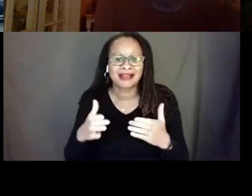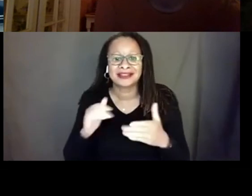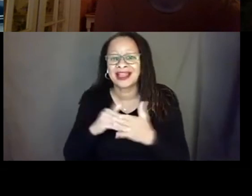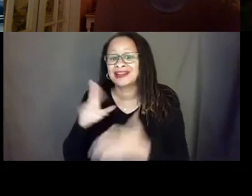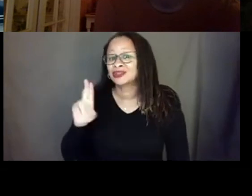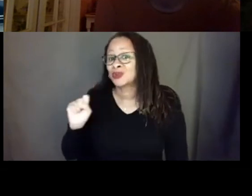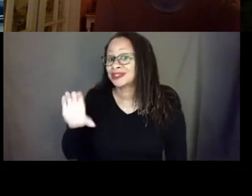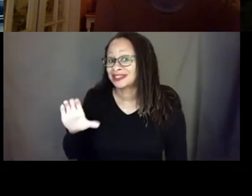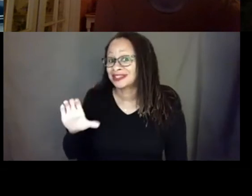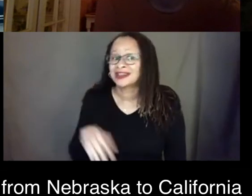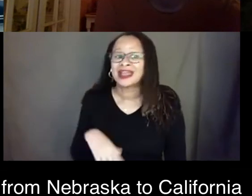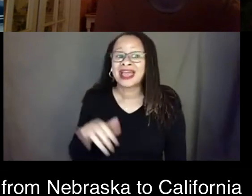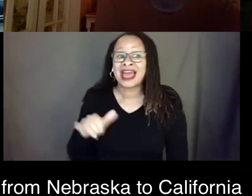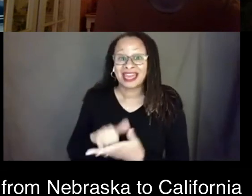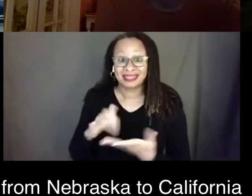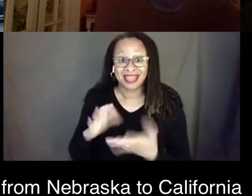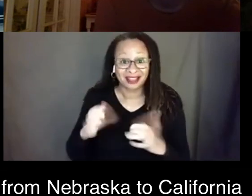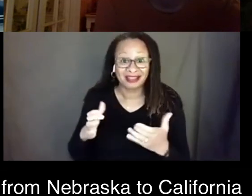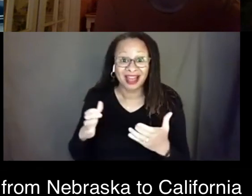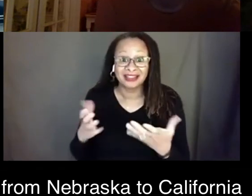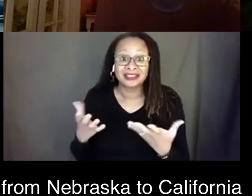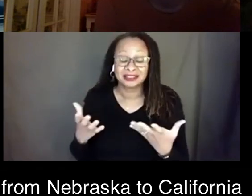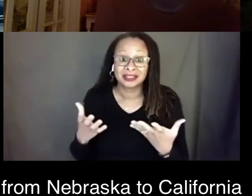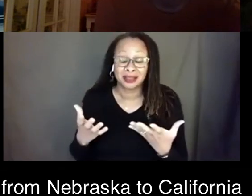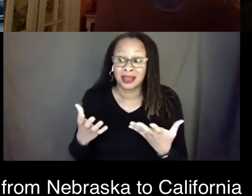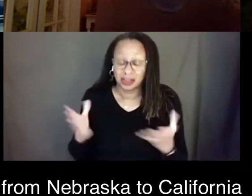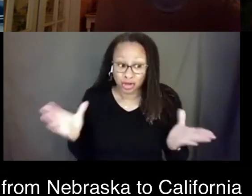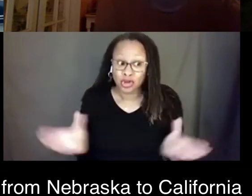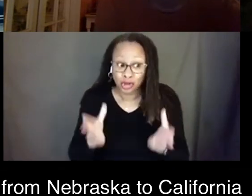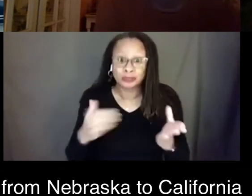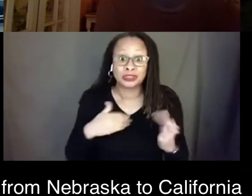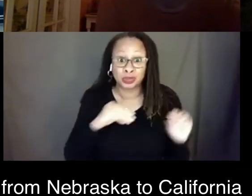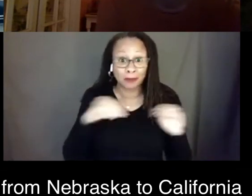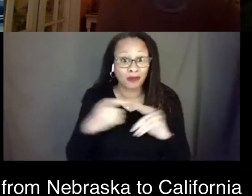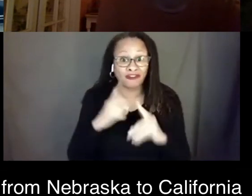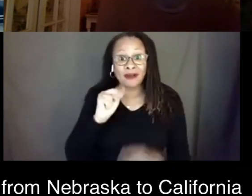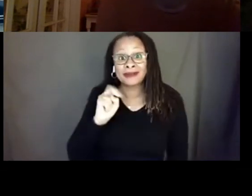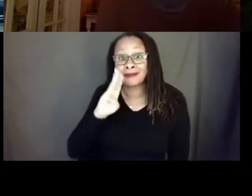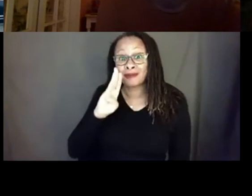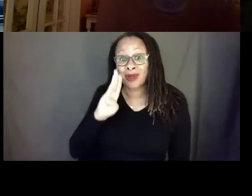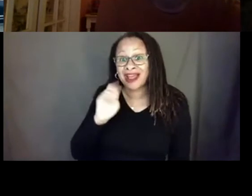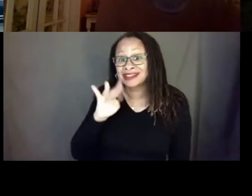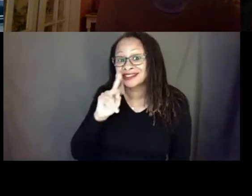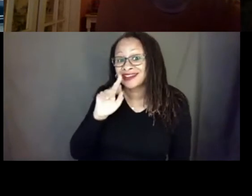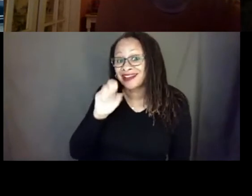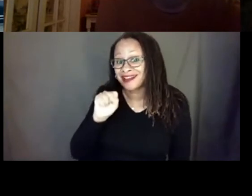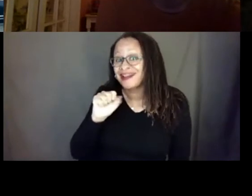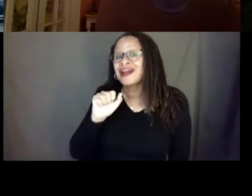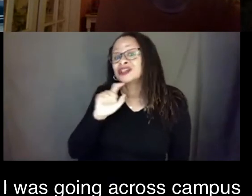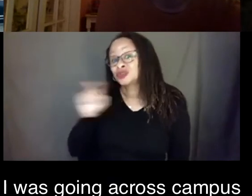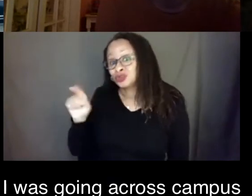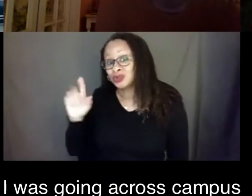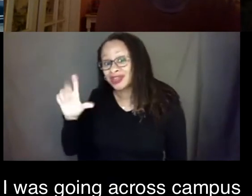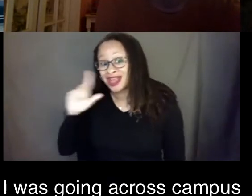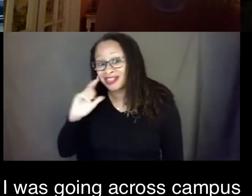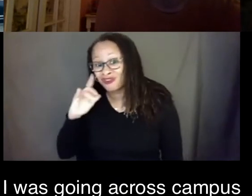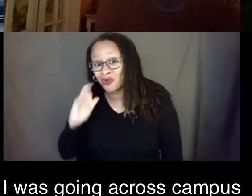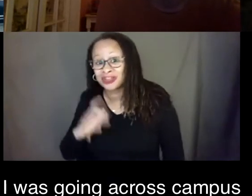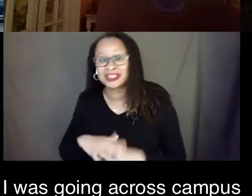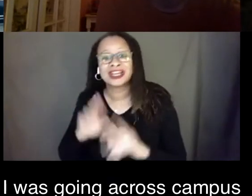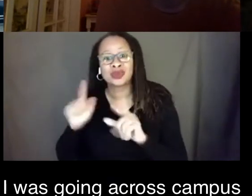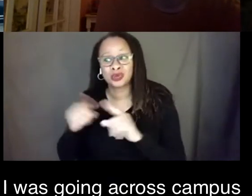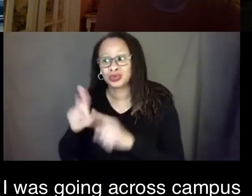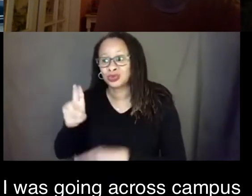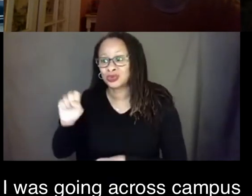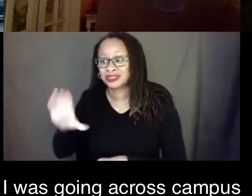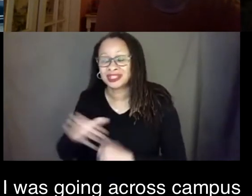to to move from Nebraska to California and go to undergrad at USC. And while I was taking that class, I was going across campus in